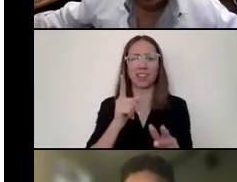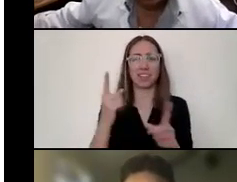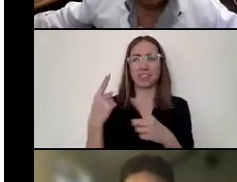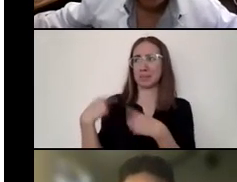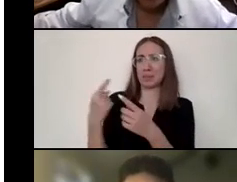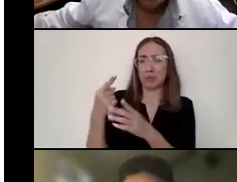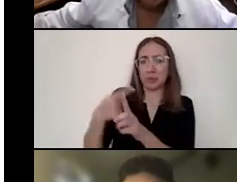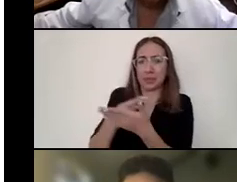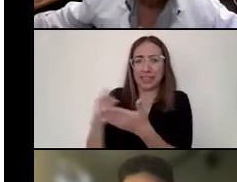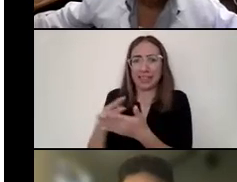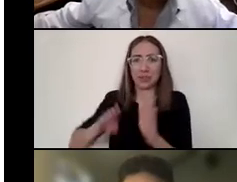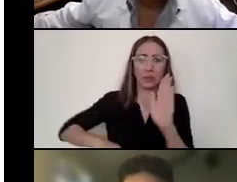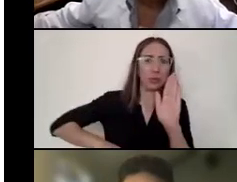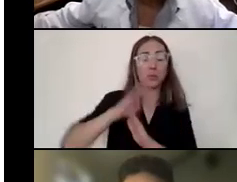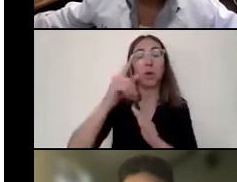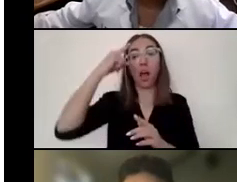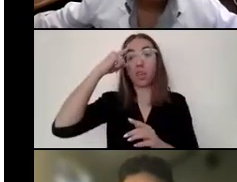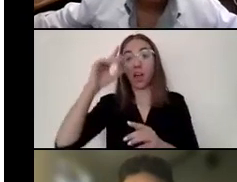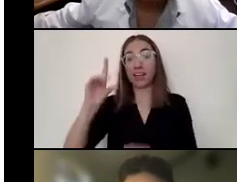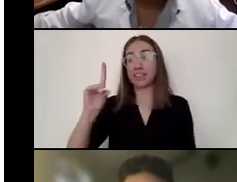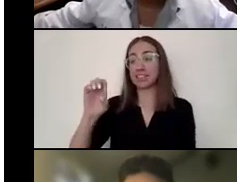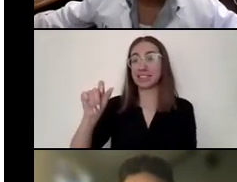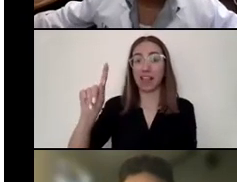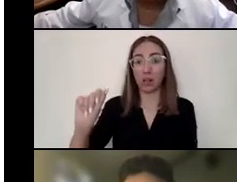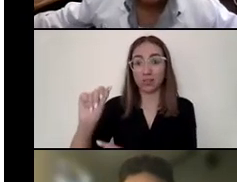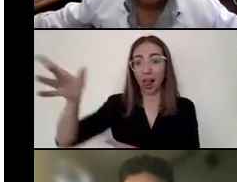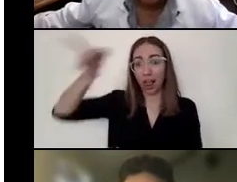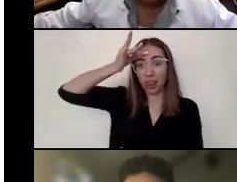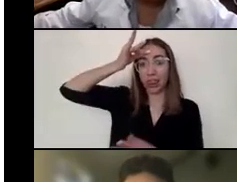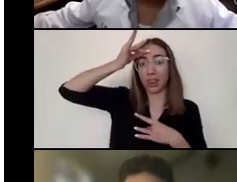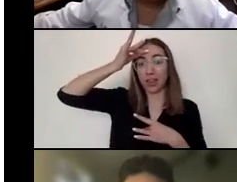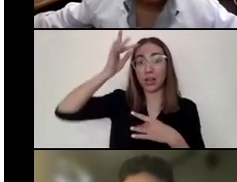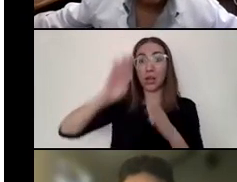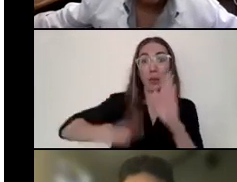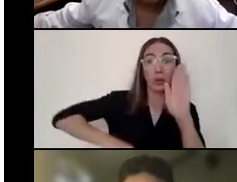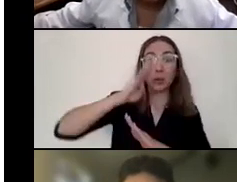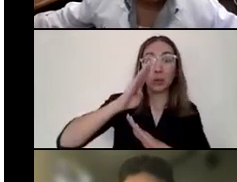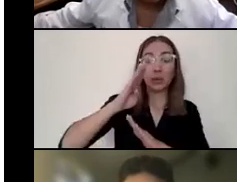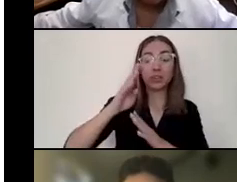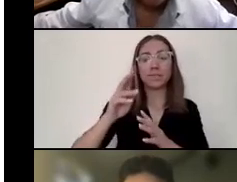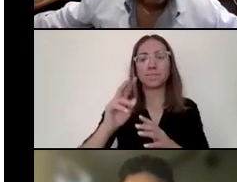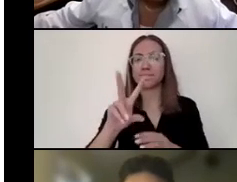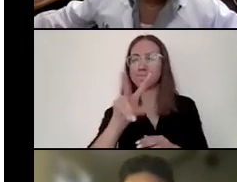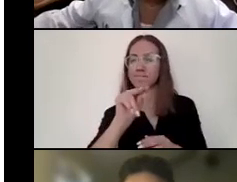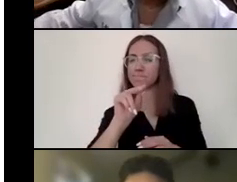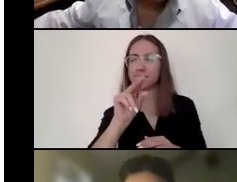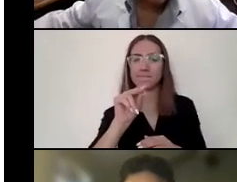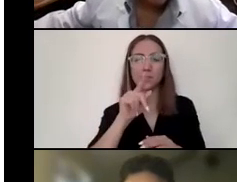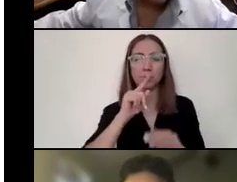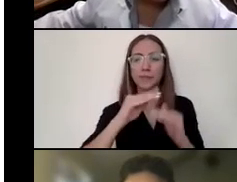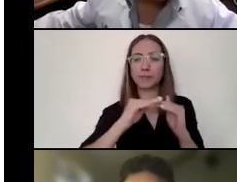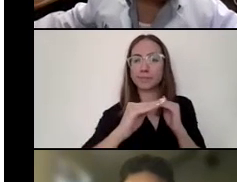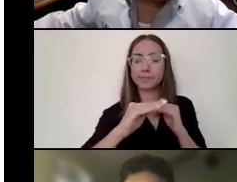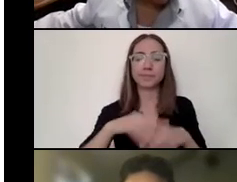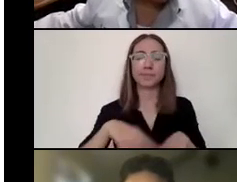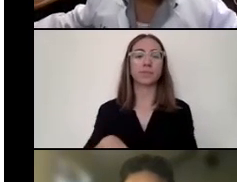We thought we're gonna see a spike with Delta, that a lot of people be motivated to get vaccines. Unfortunately, it really didn't happen. So where we are right